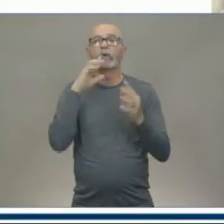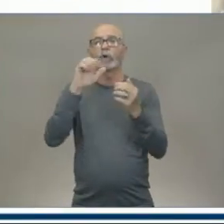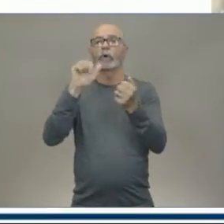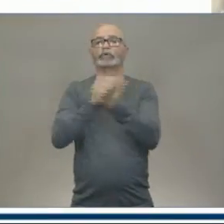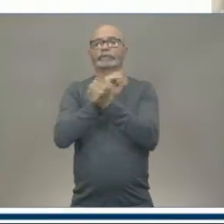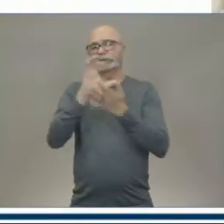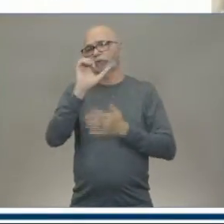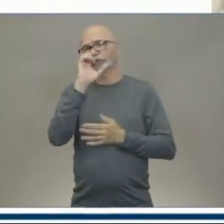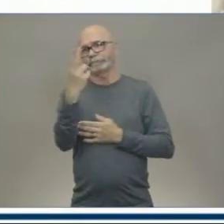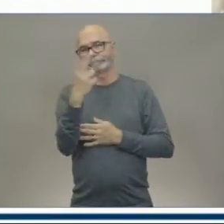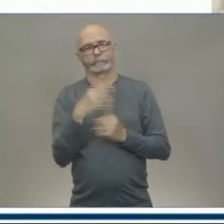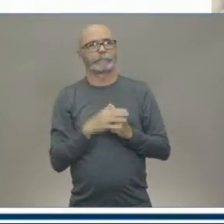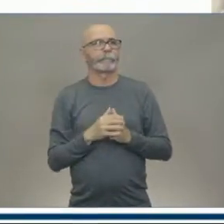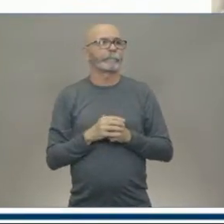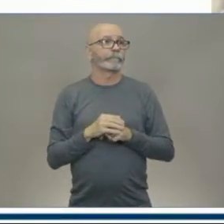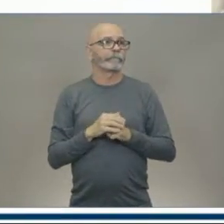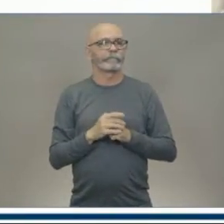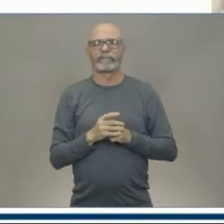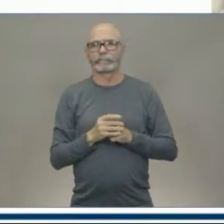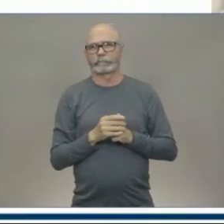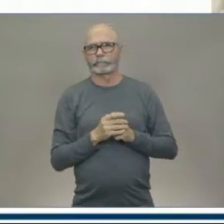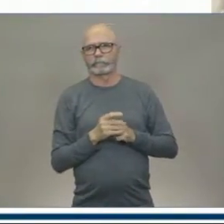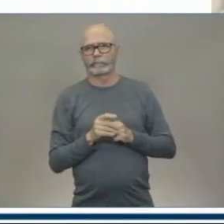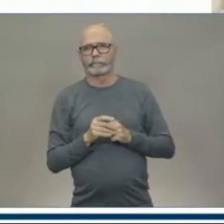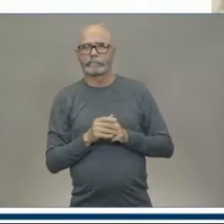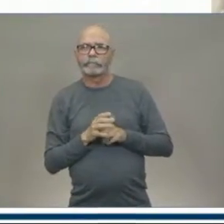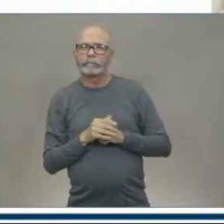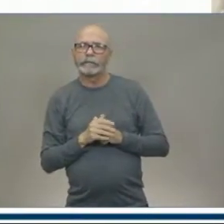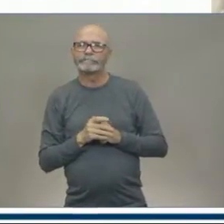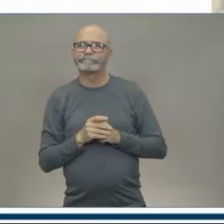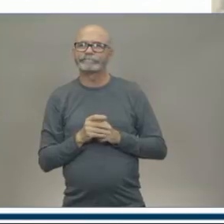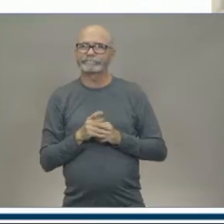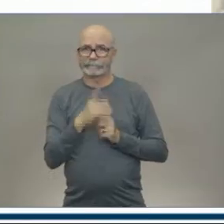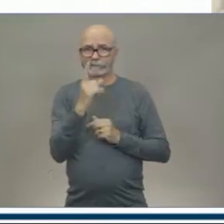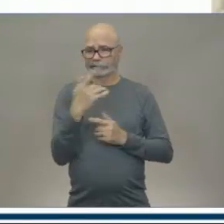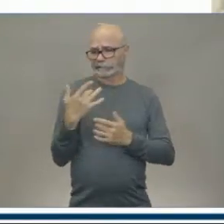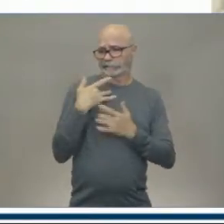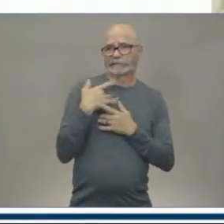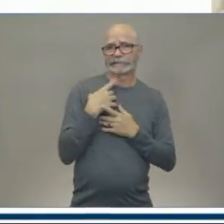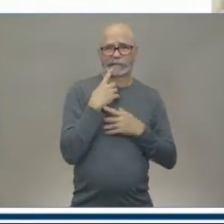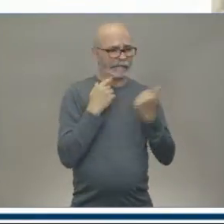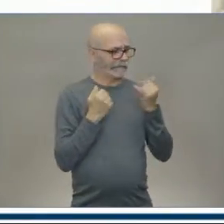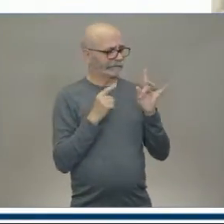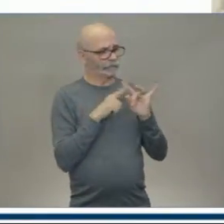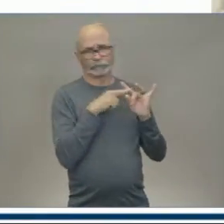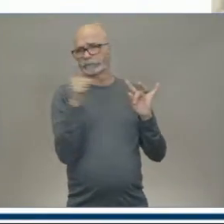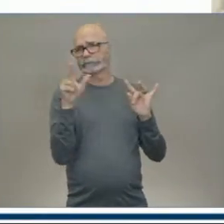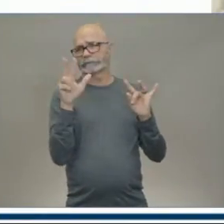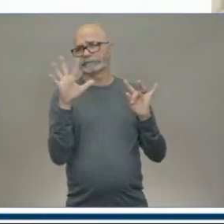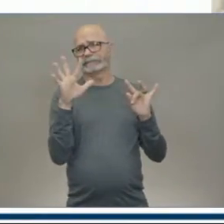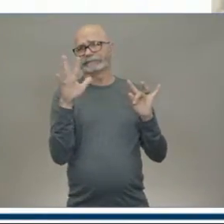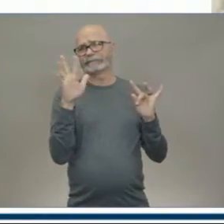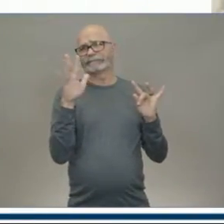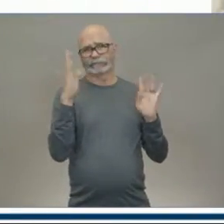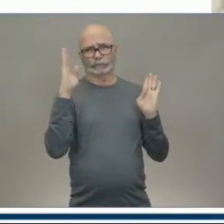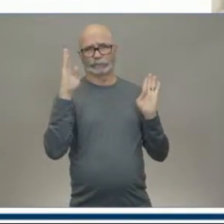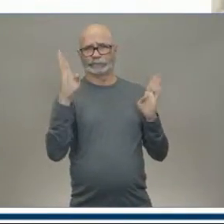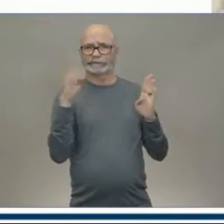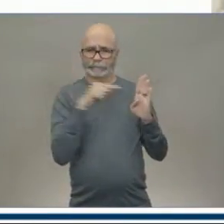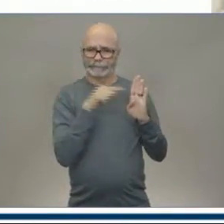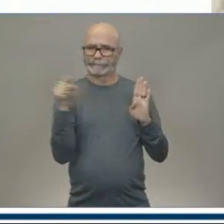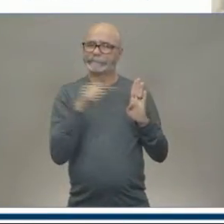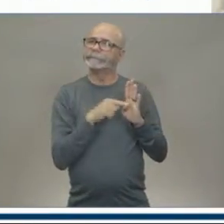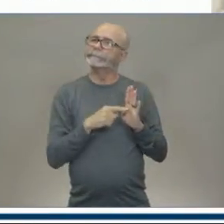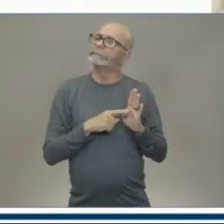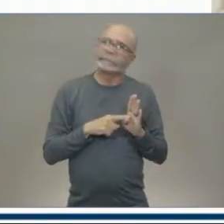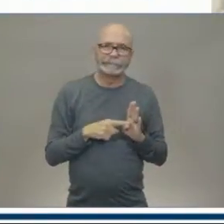You mentioned that you're concerned about the 18 to 34 age group and bars are a problem, but a couple of weeks